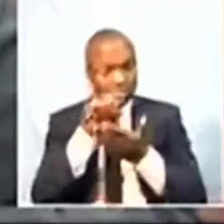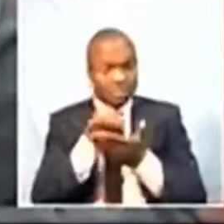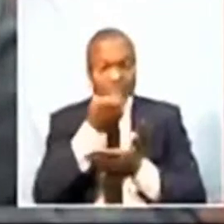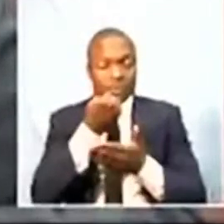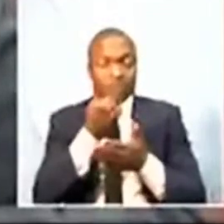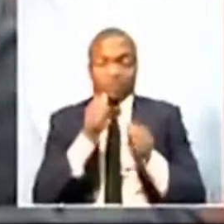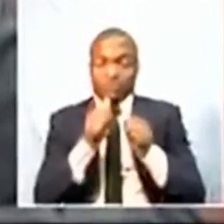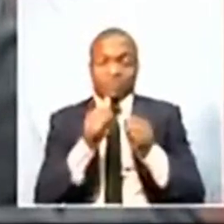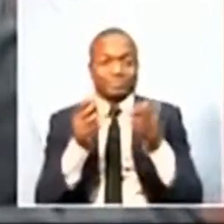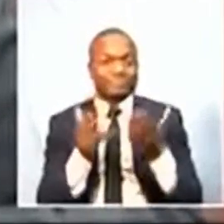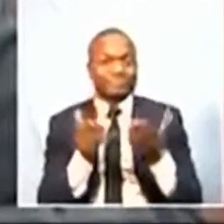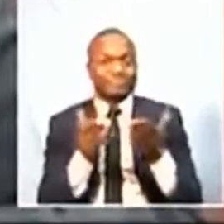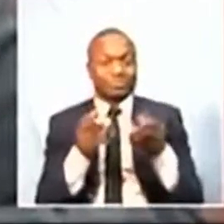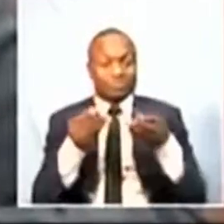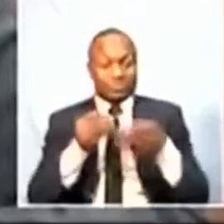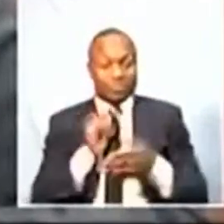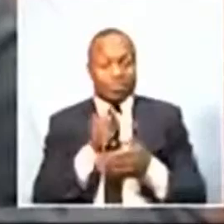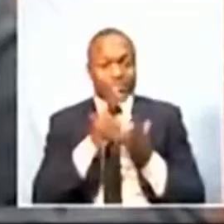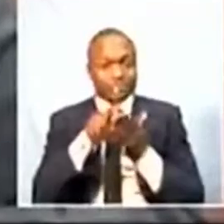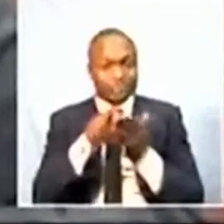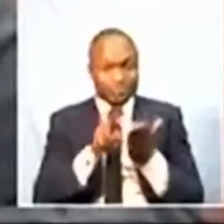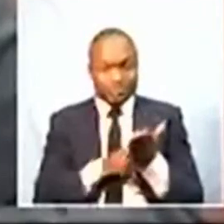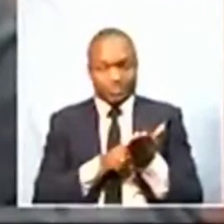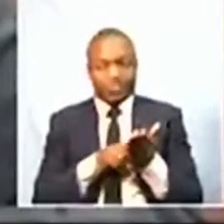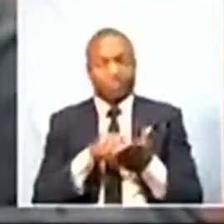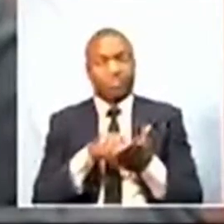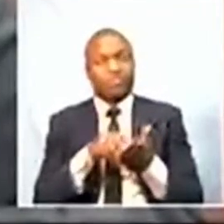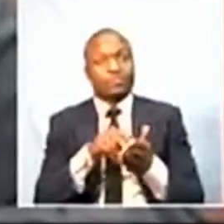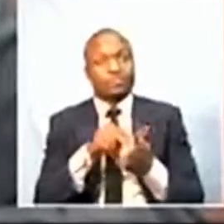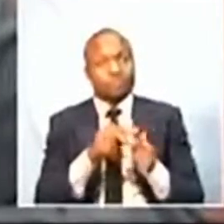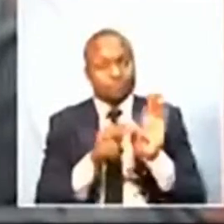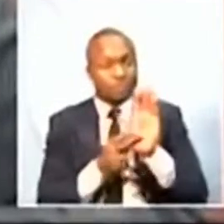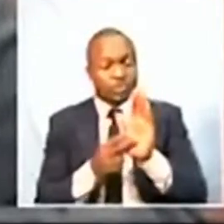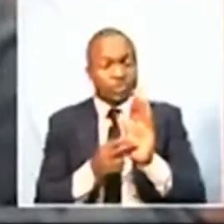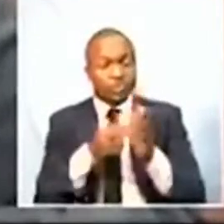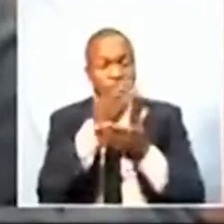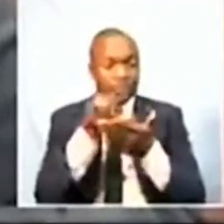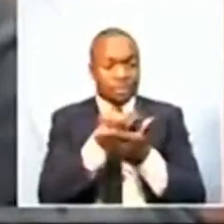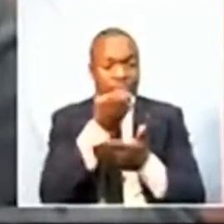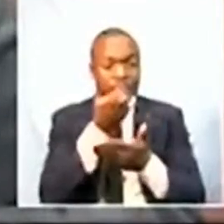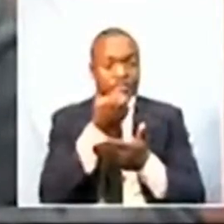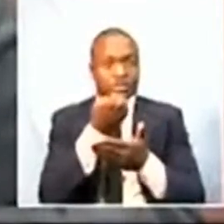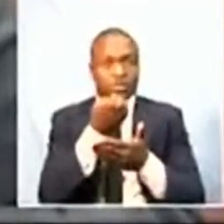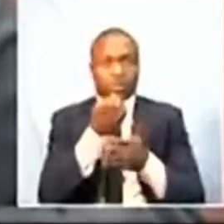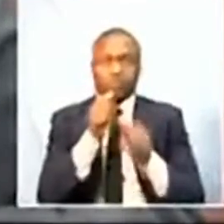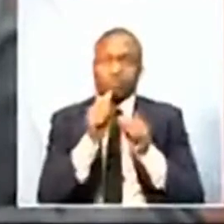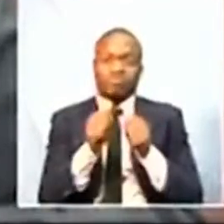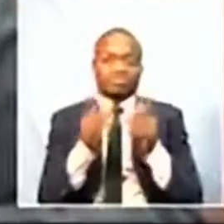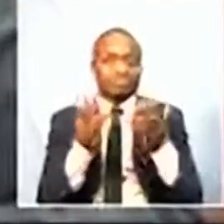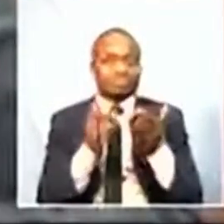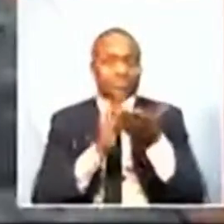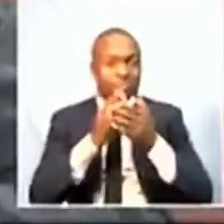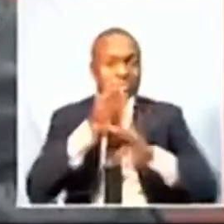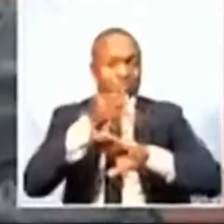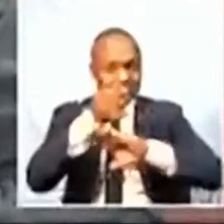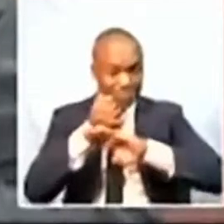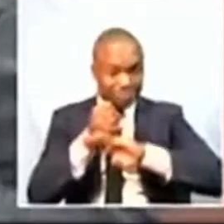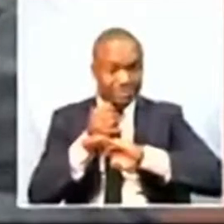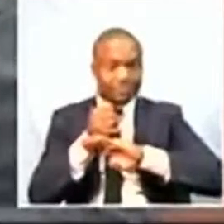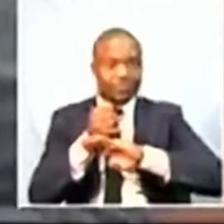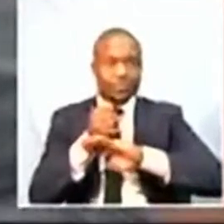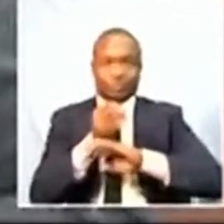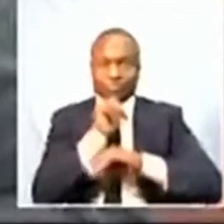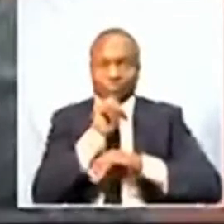that you engaged these people and you realized that the economy was not doing fine. If the economy was not doing fine, even after inviting them, we are